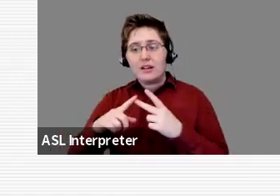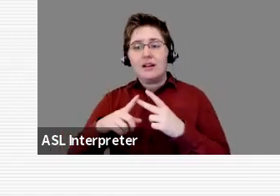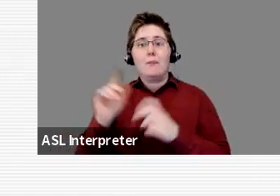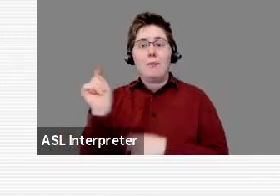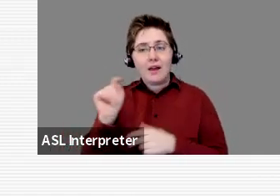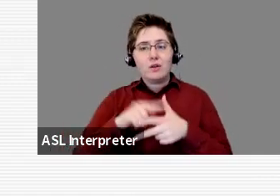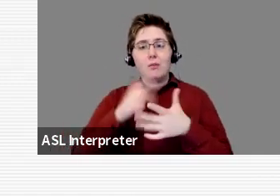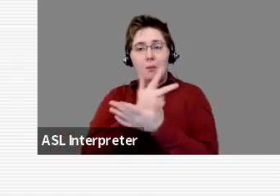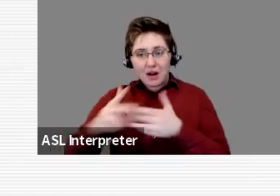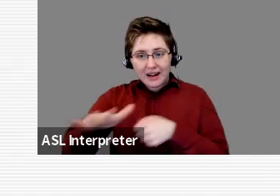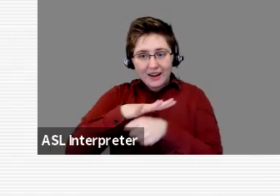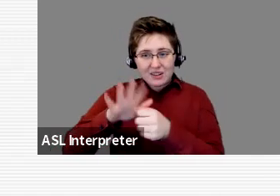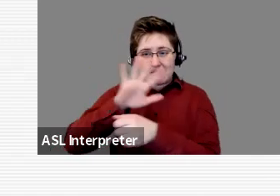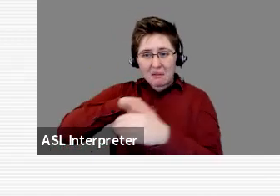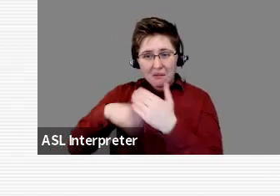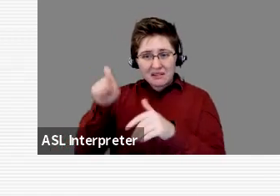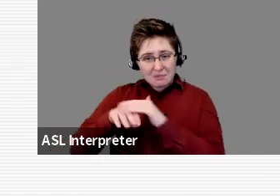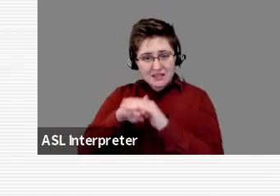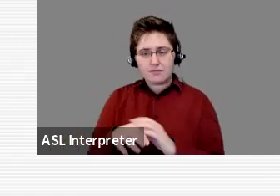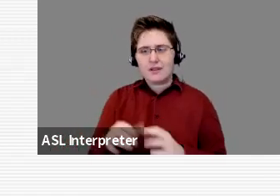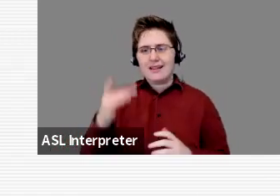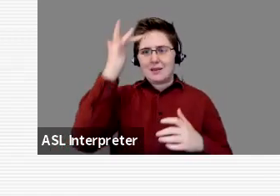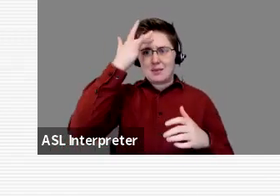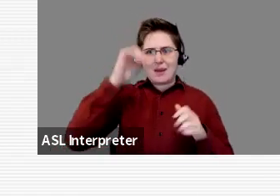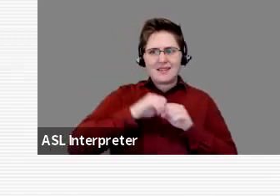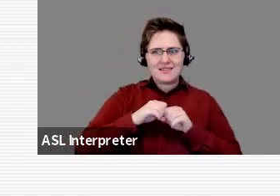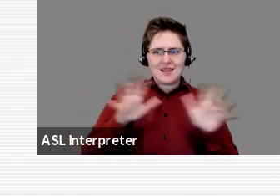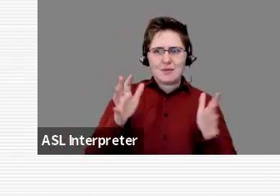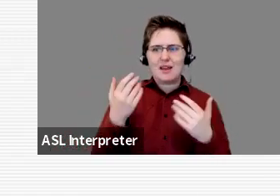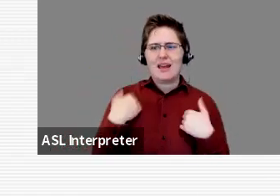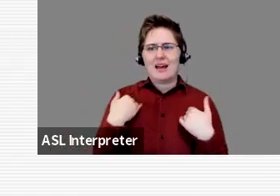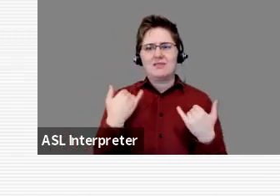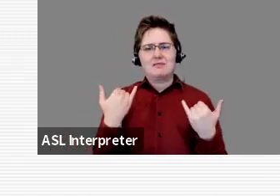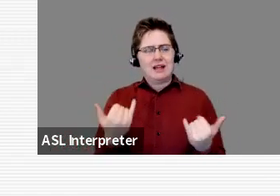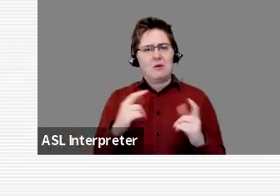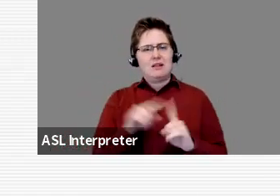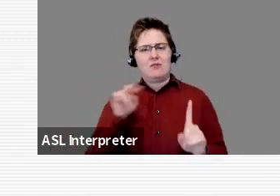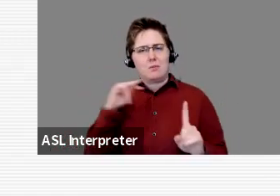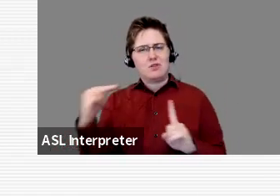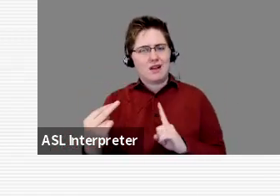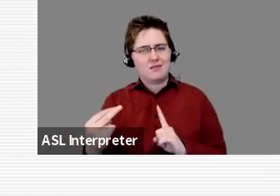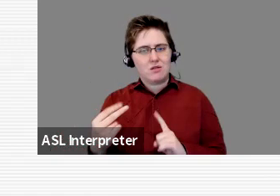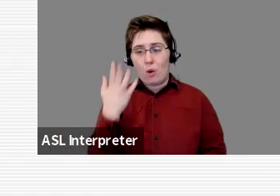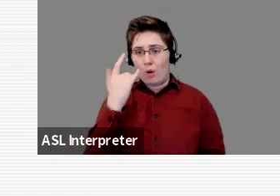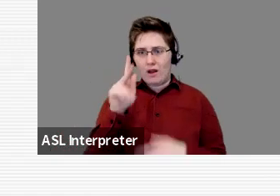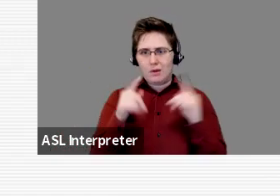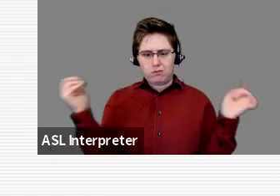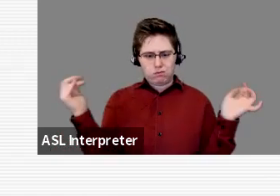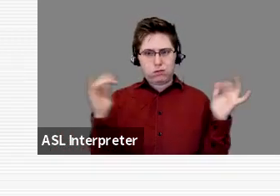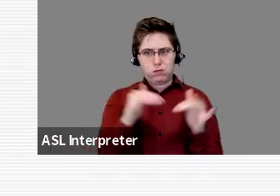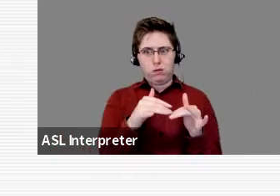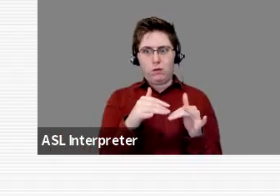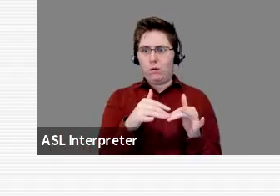pandemic has brought in a little bit different of a point of view, because congregating people is